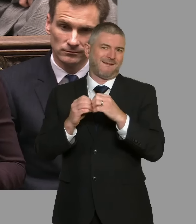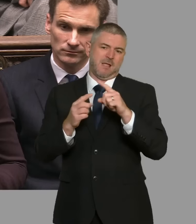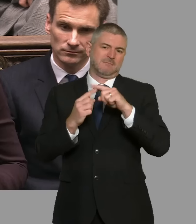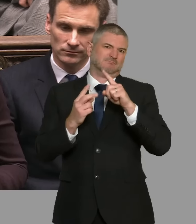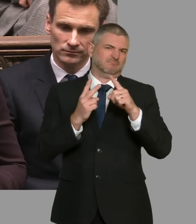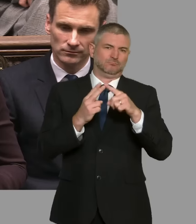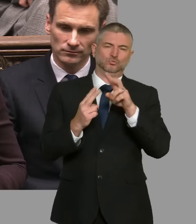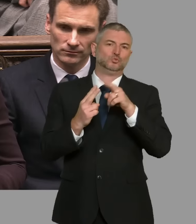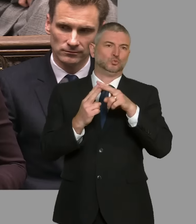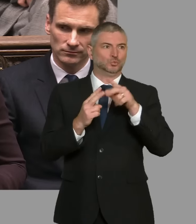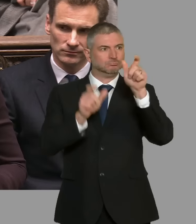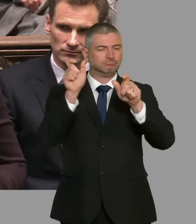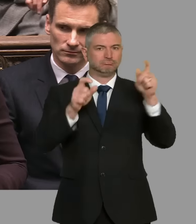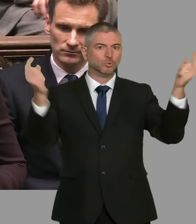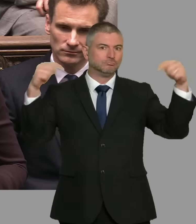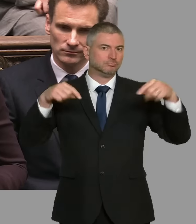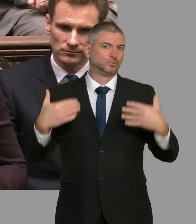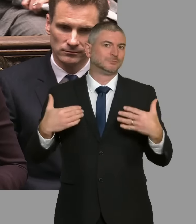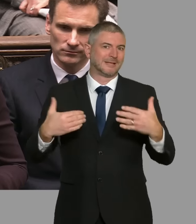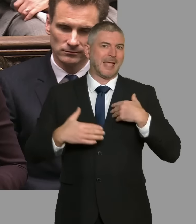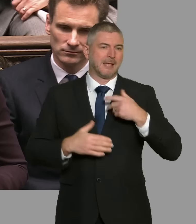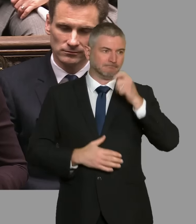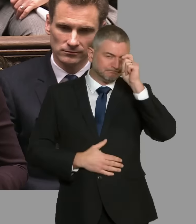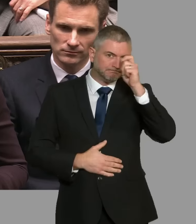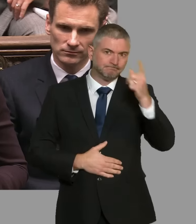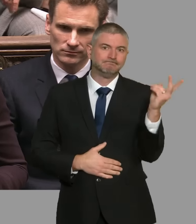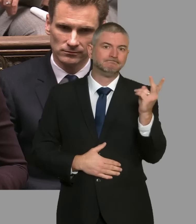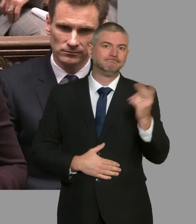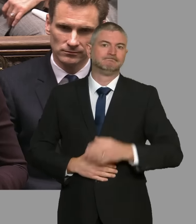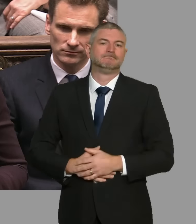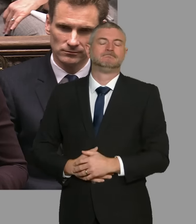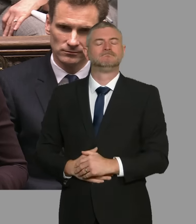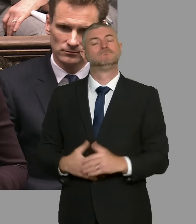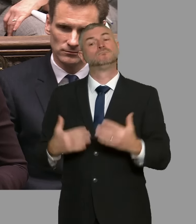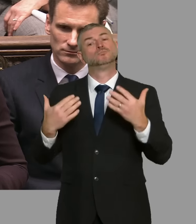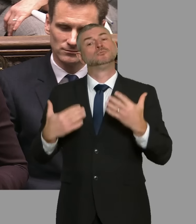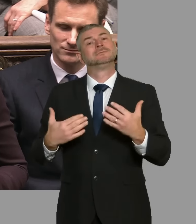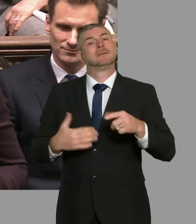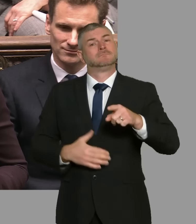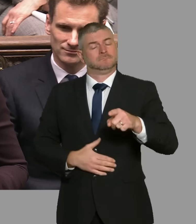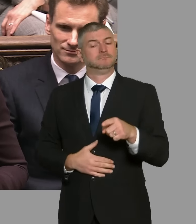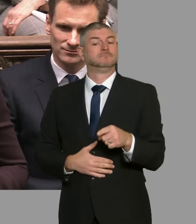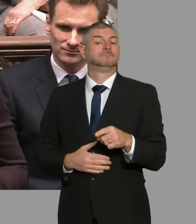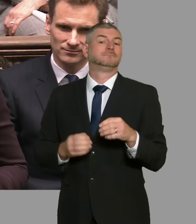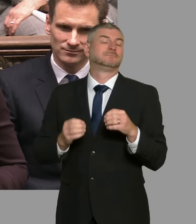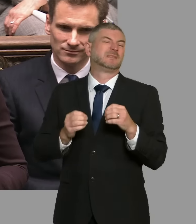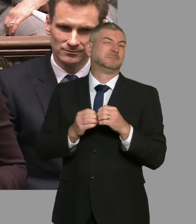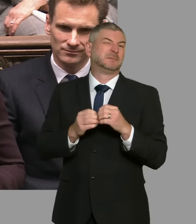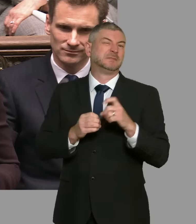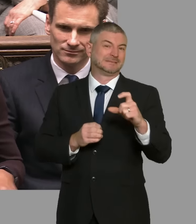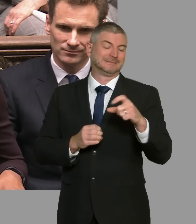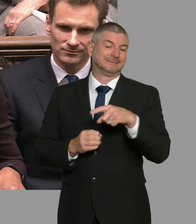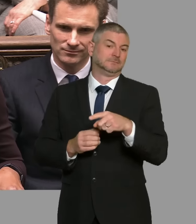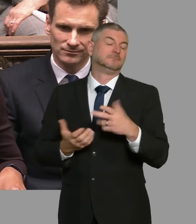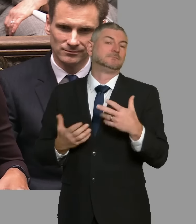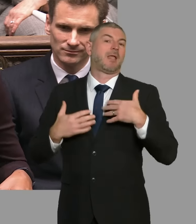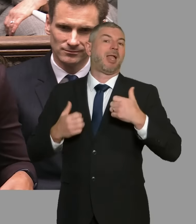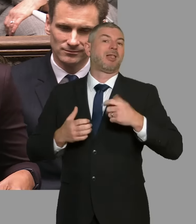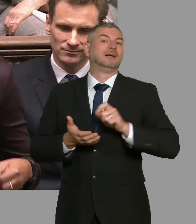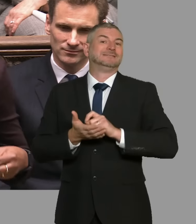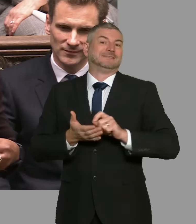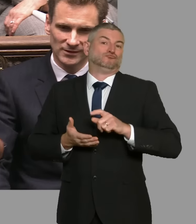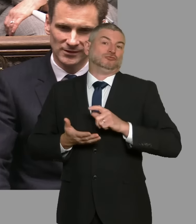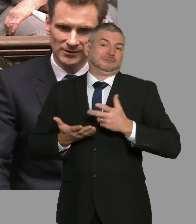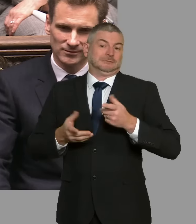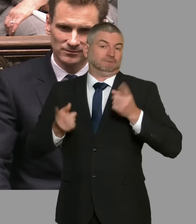BBC, the Health Secretary said there is a toxic culture in Downing Street that needs to change. He's right, isn't he?